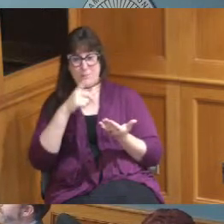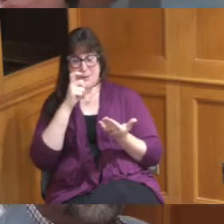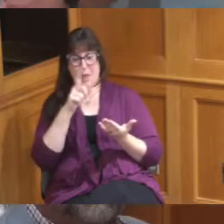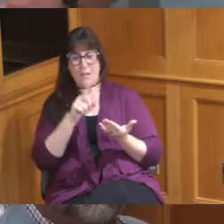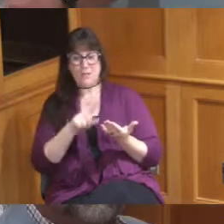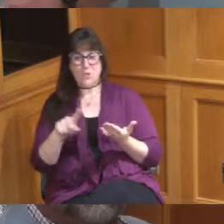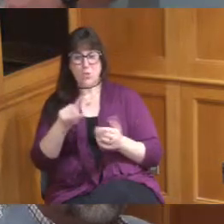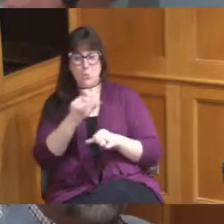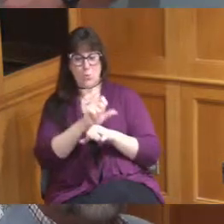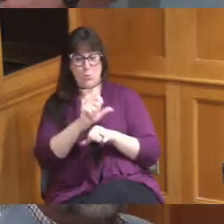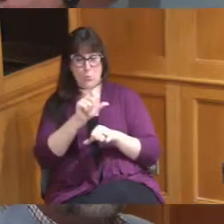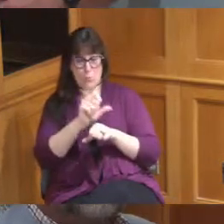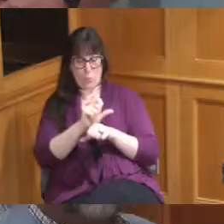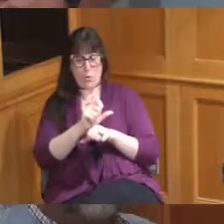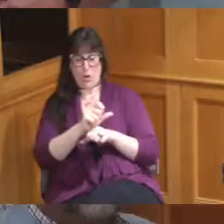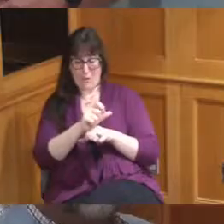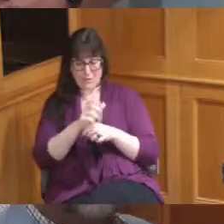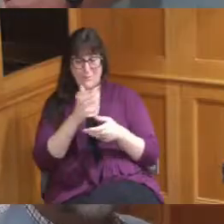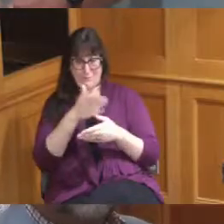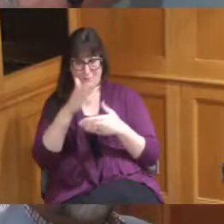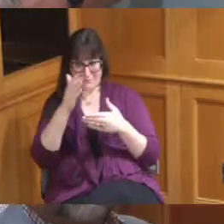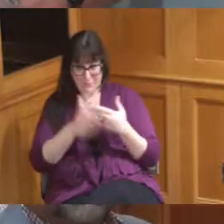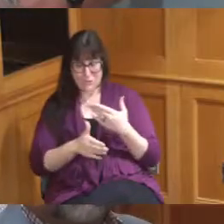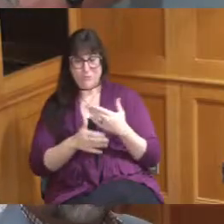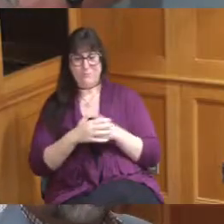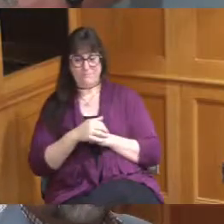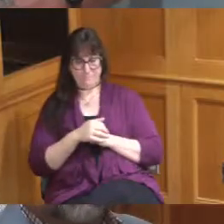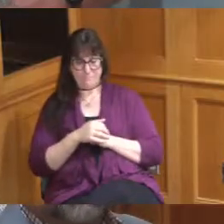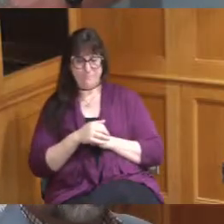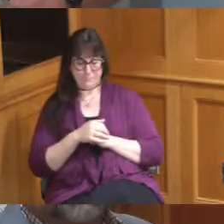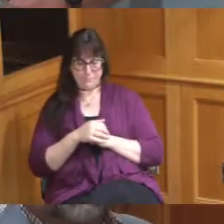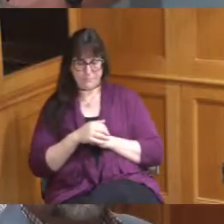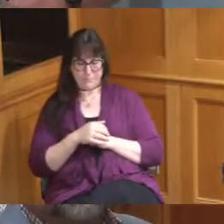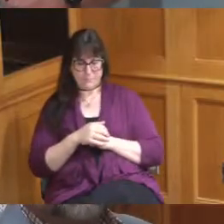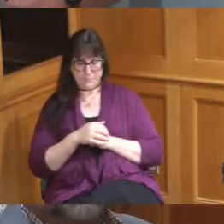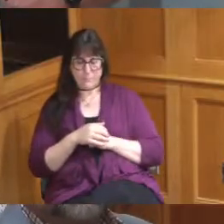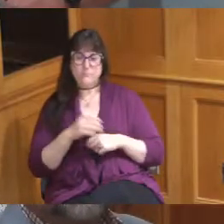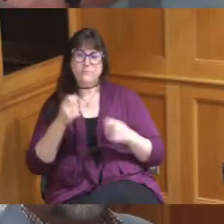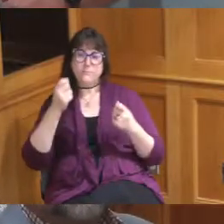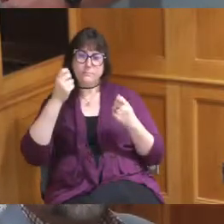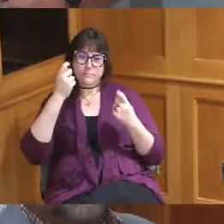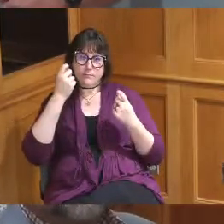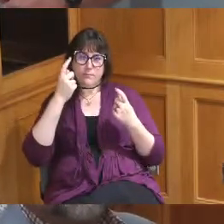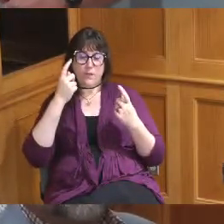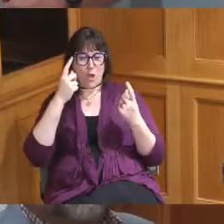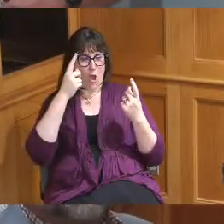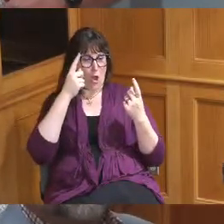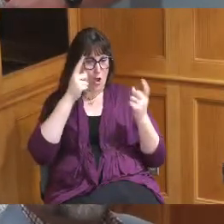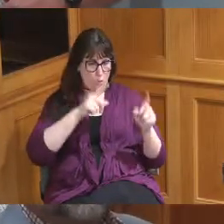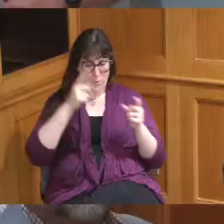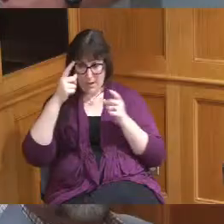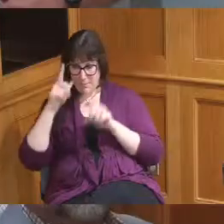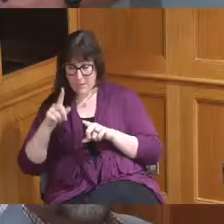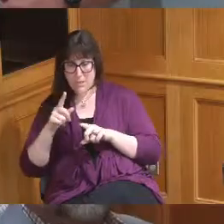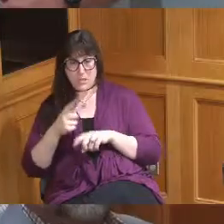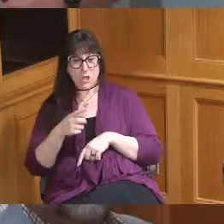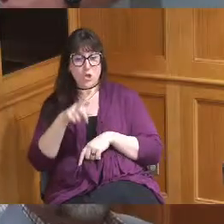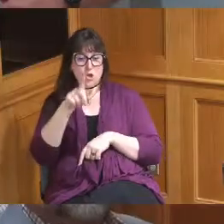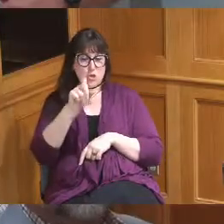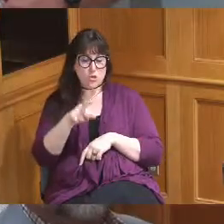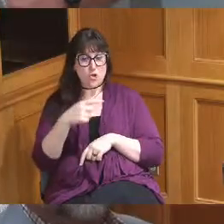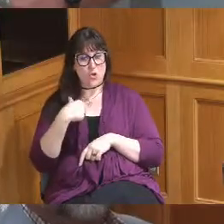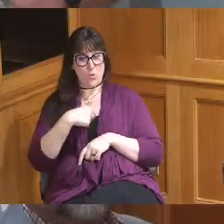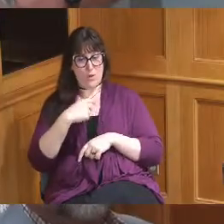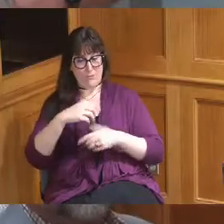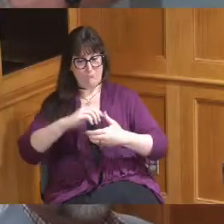job. Right? The other thing is that I always look at an agreement being one that not only should we be able to